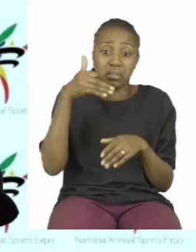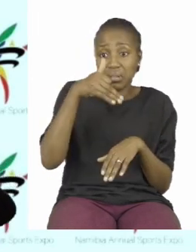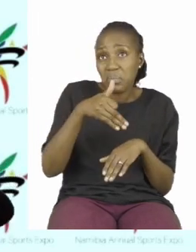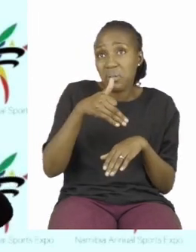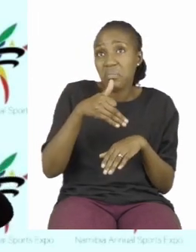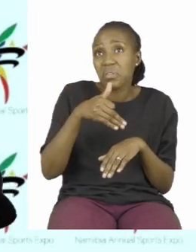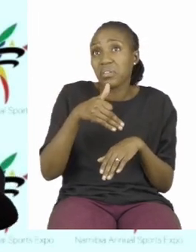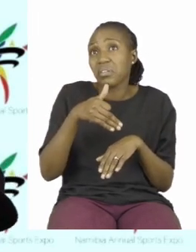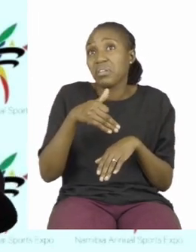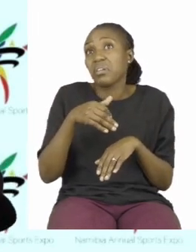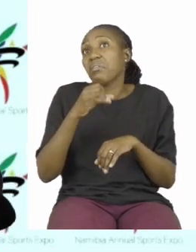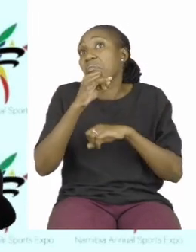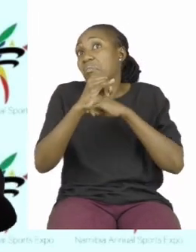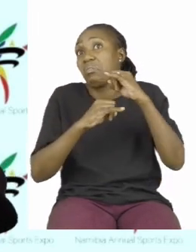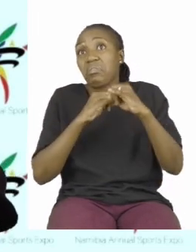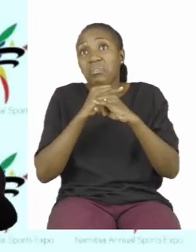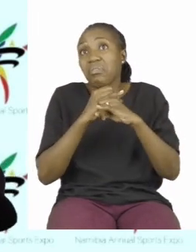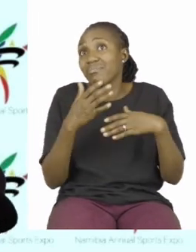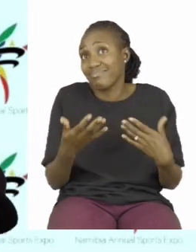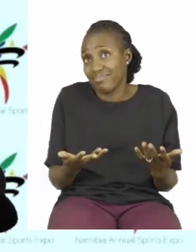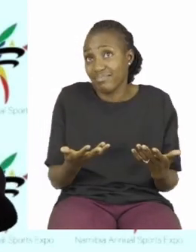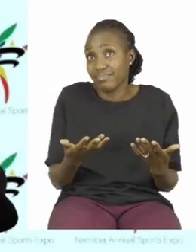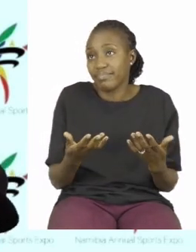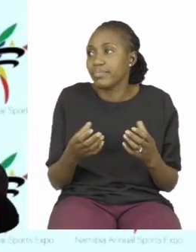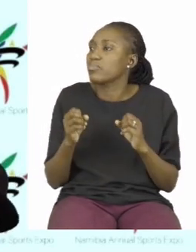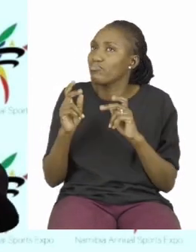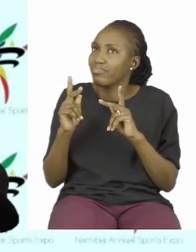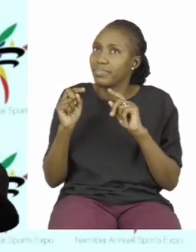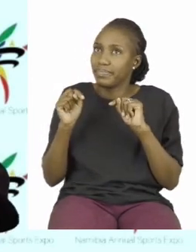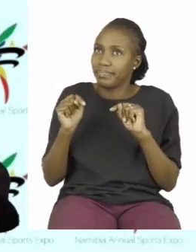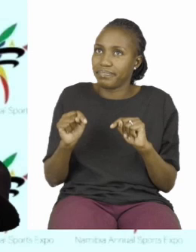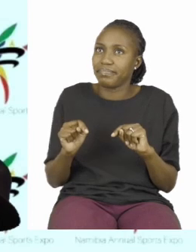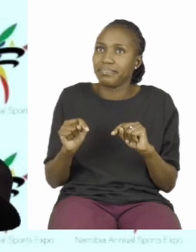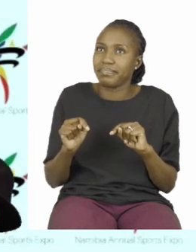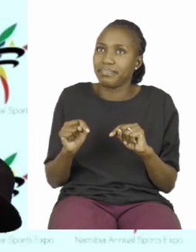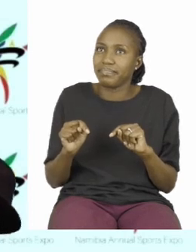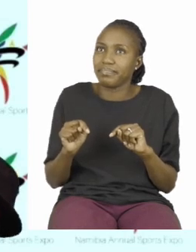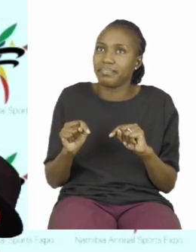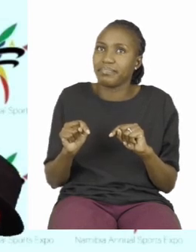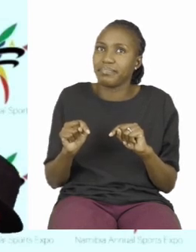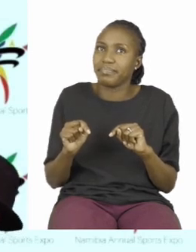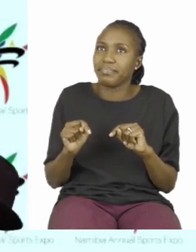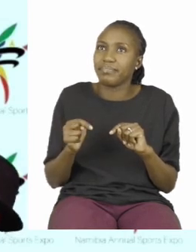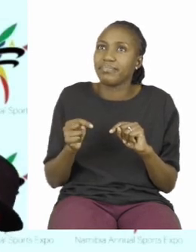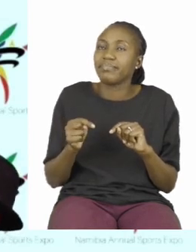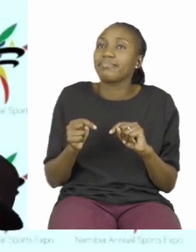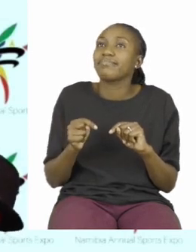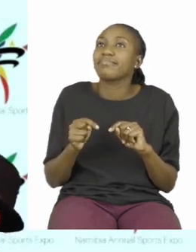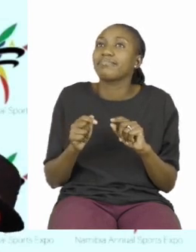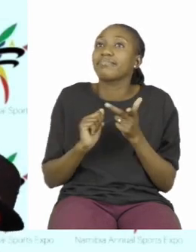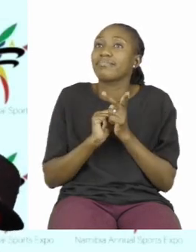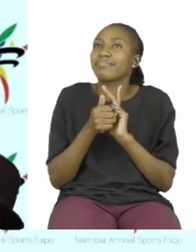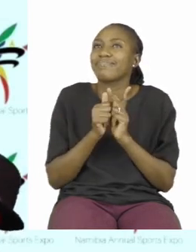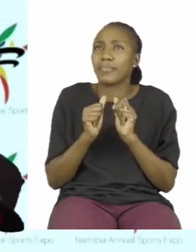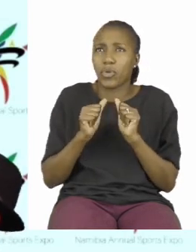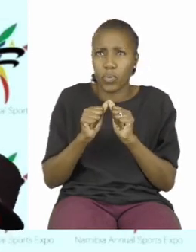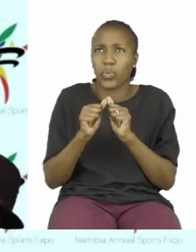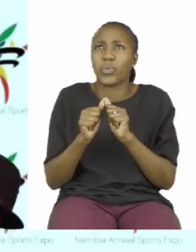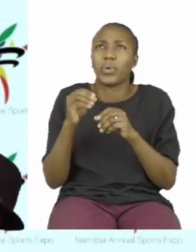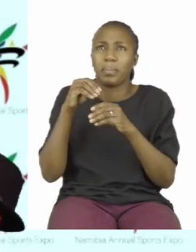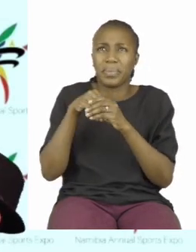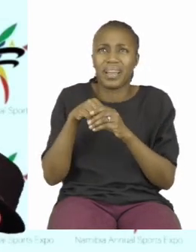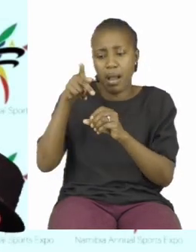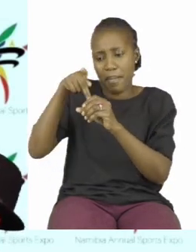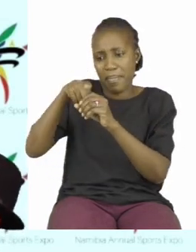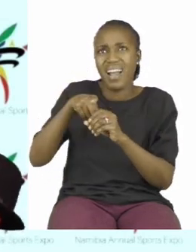international level with us, please. So what we have is our local athletes keep on participating, then they have limited